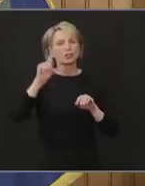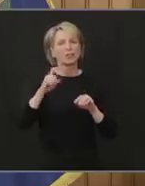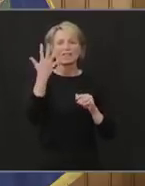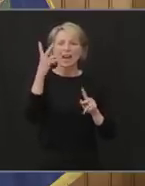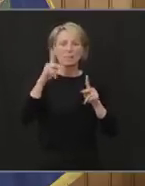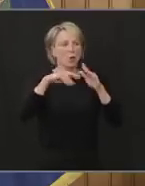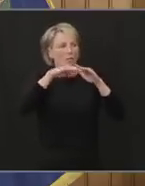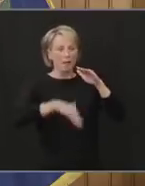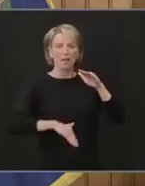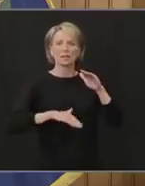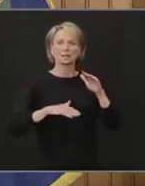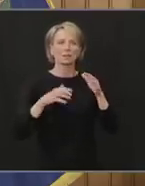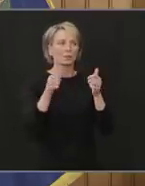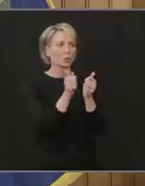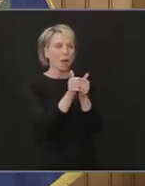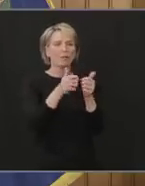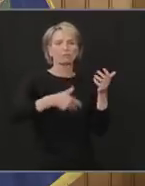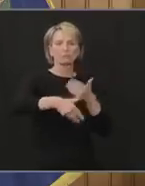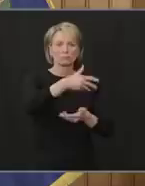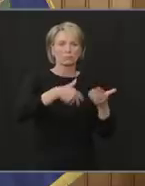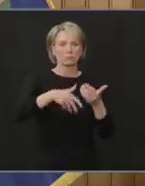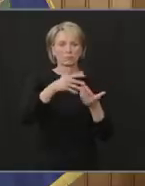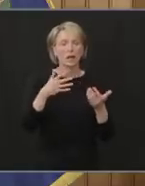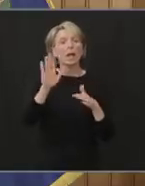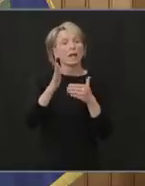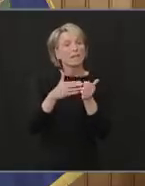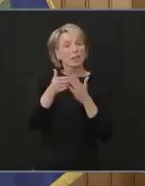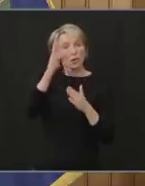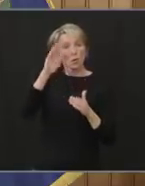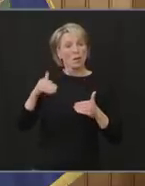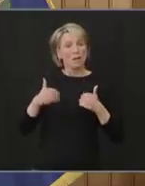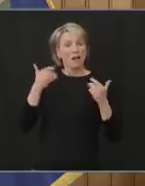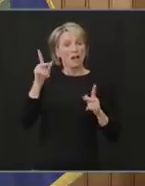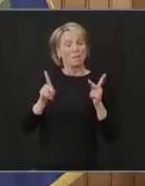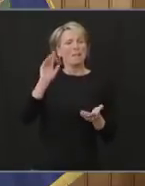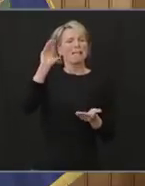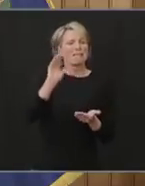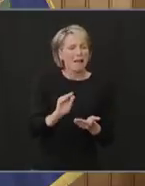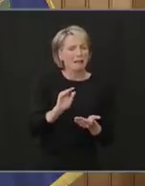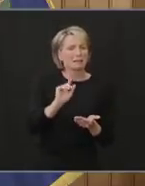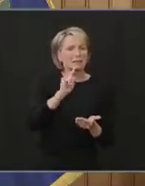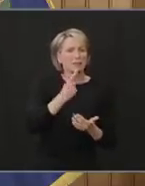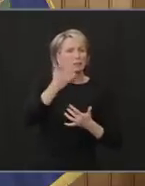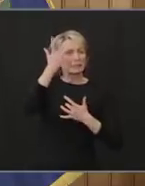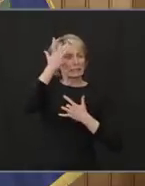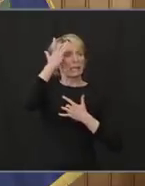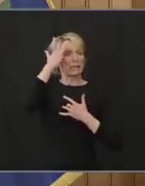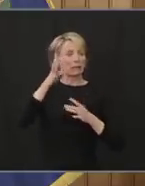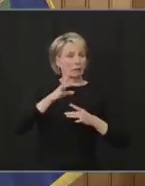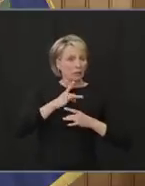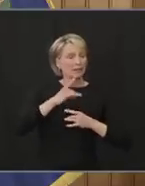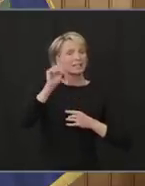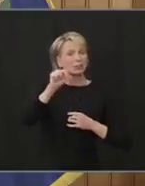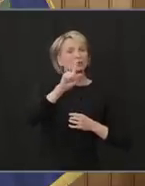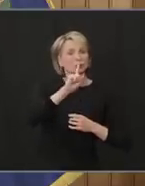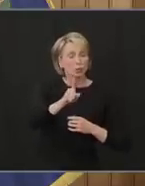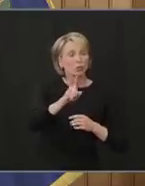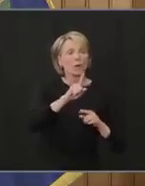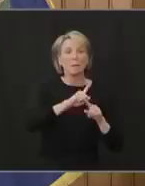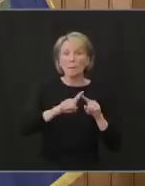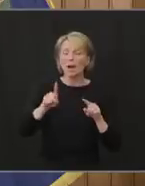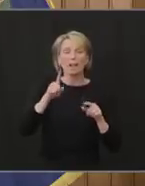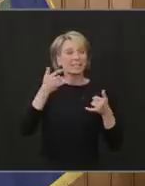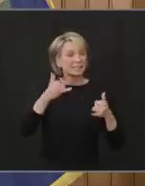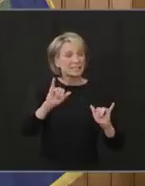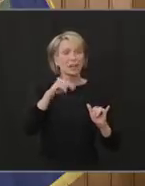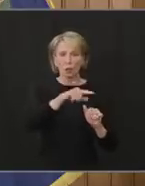likely to have a severe condition from COVID, you're just as likely to pass it along either at home or to